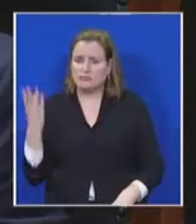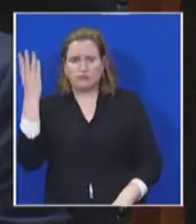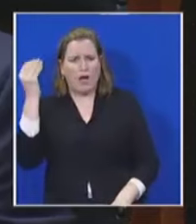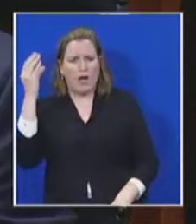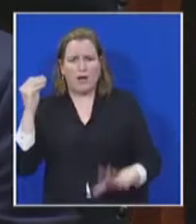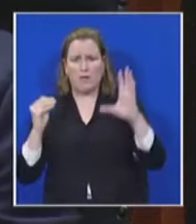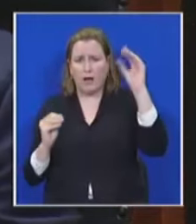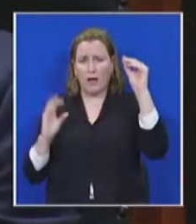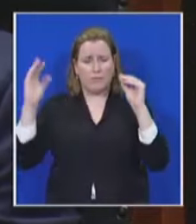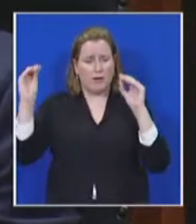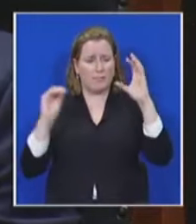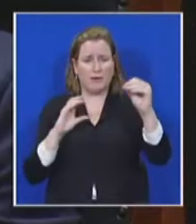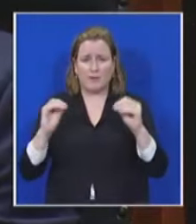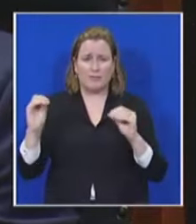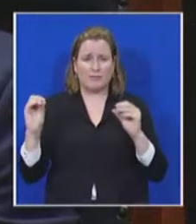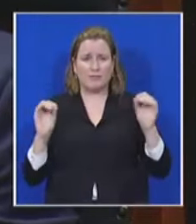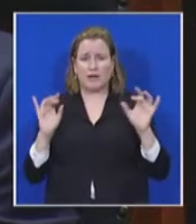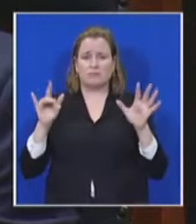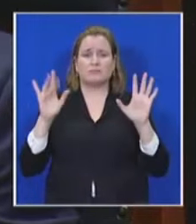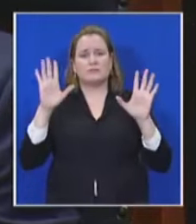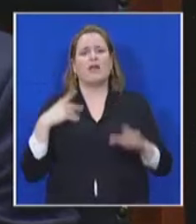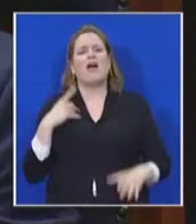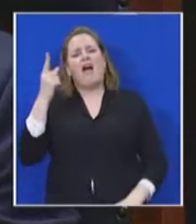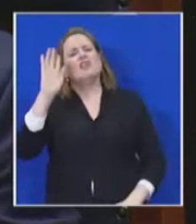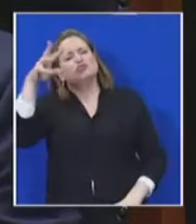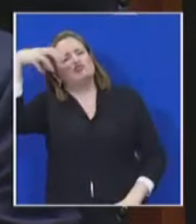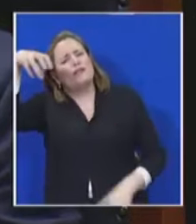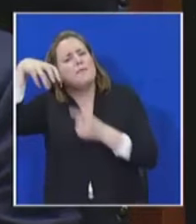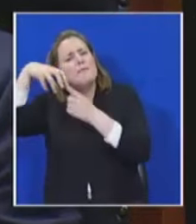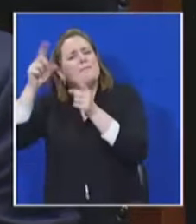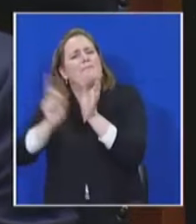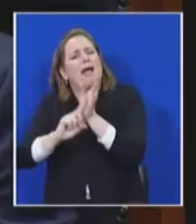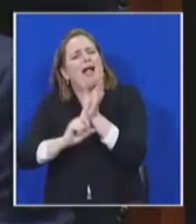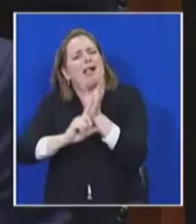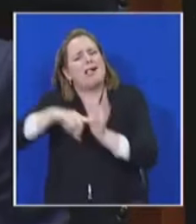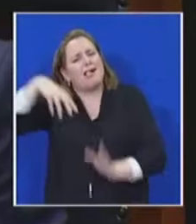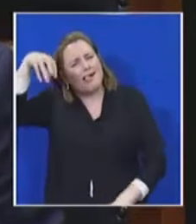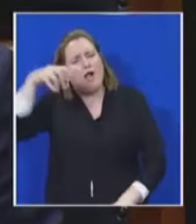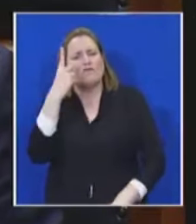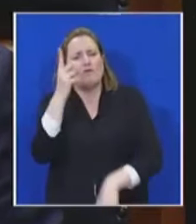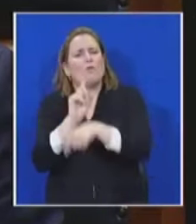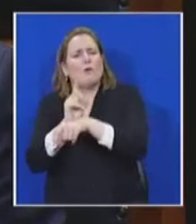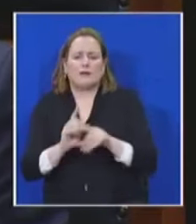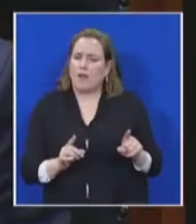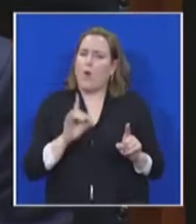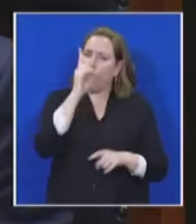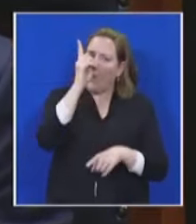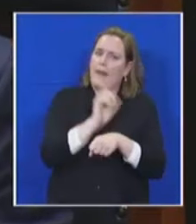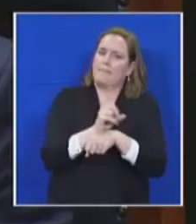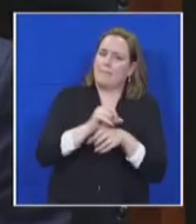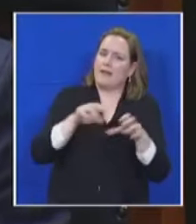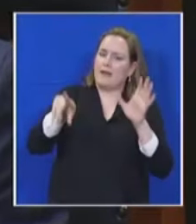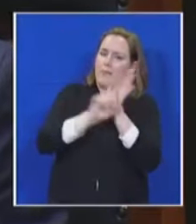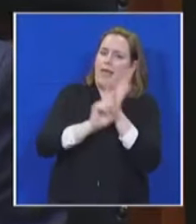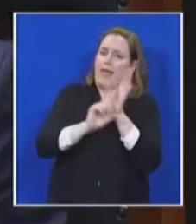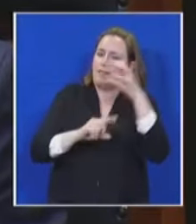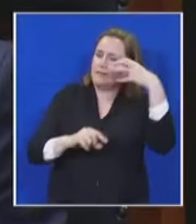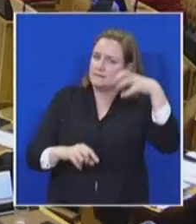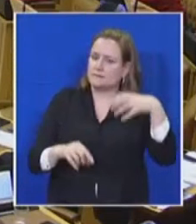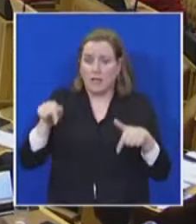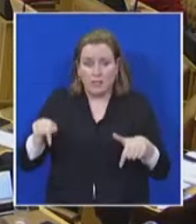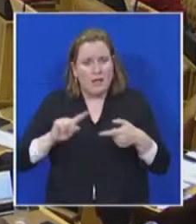Deputy Speaker, please. Just ring the We'd bell. rather ring the bells for 1 minute because this place is conflicted